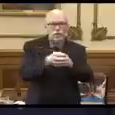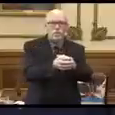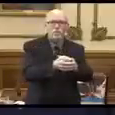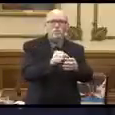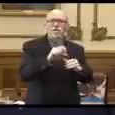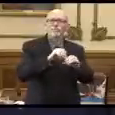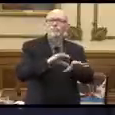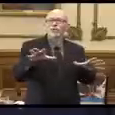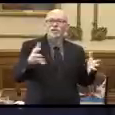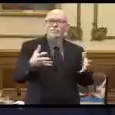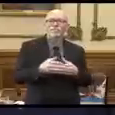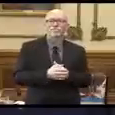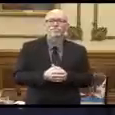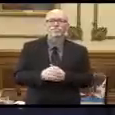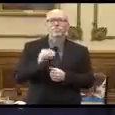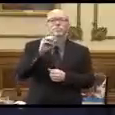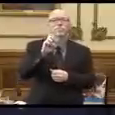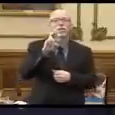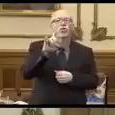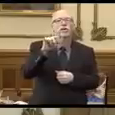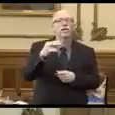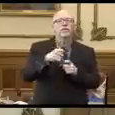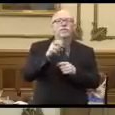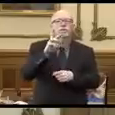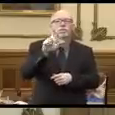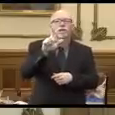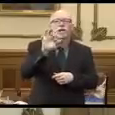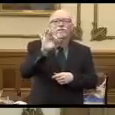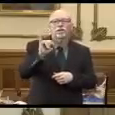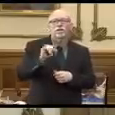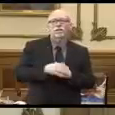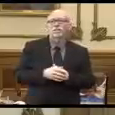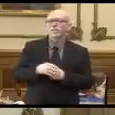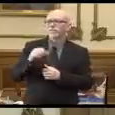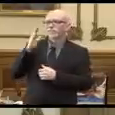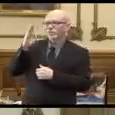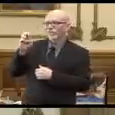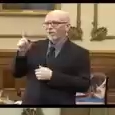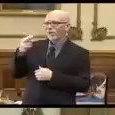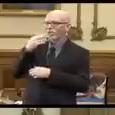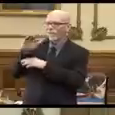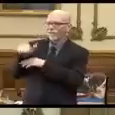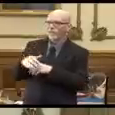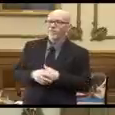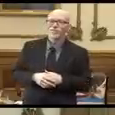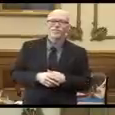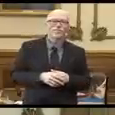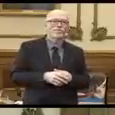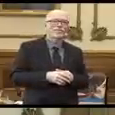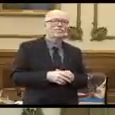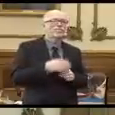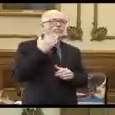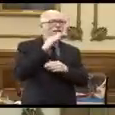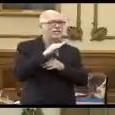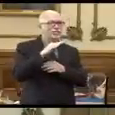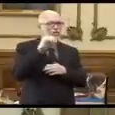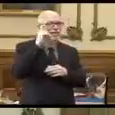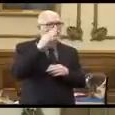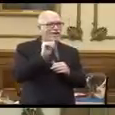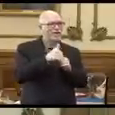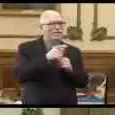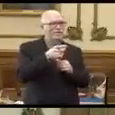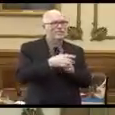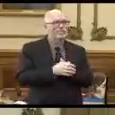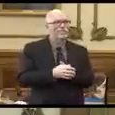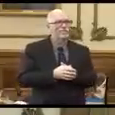spread. Meredith, WLFI. Meredith, good afternoon. Good afternoon. How are you guys